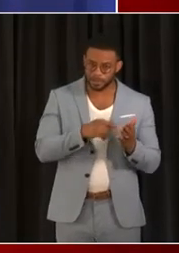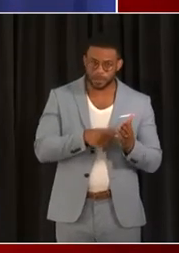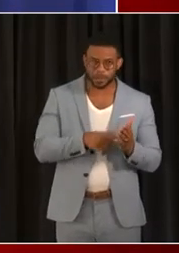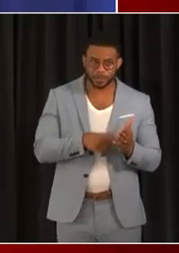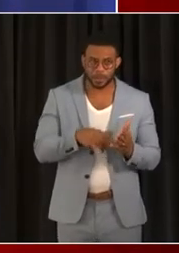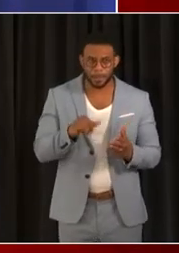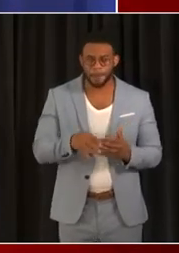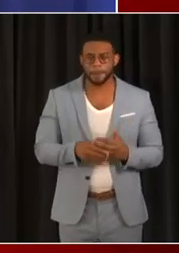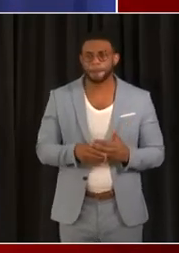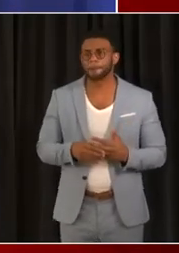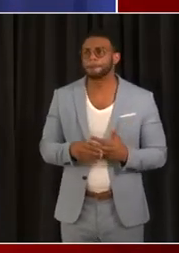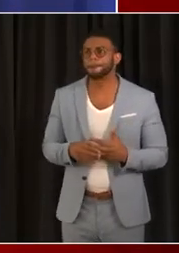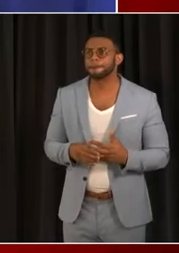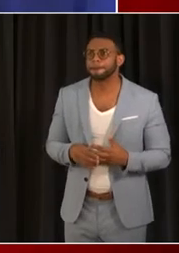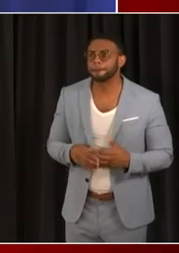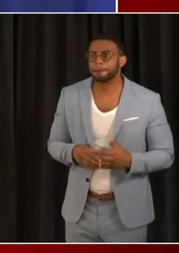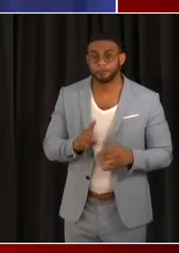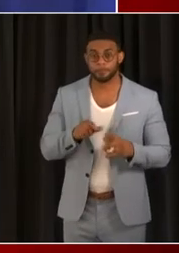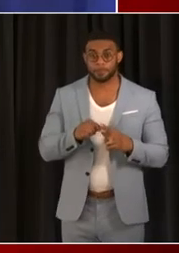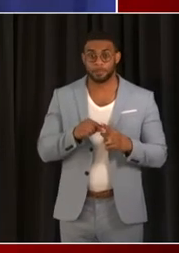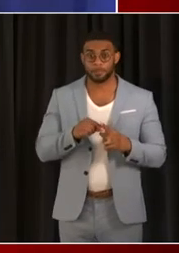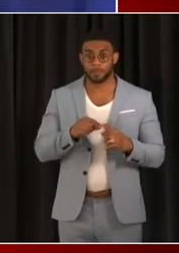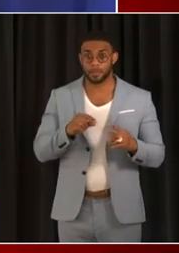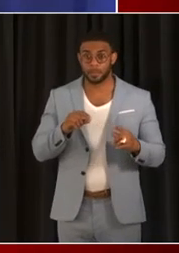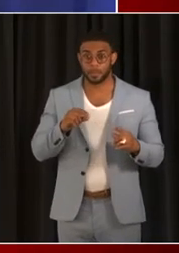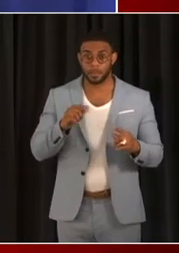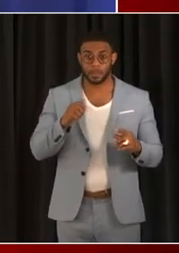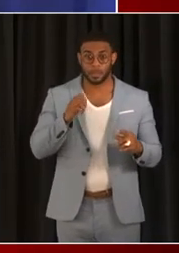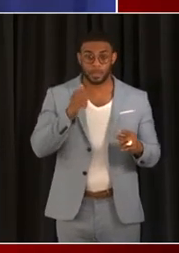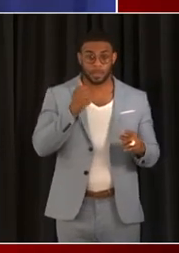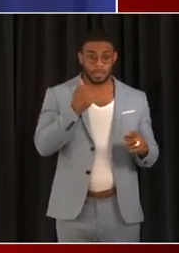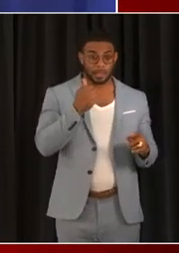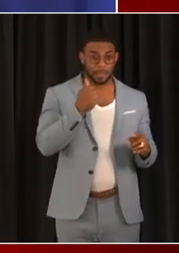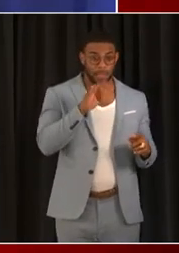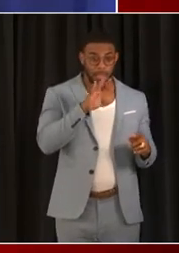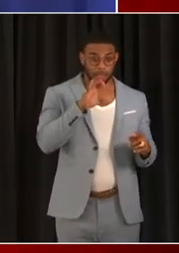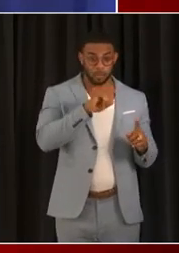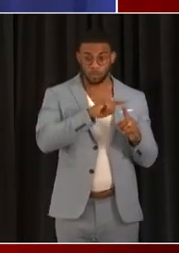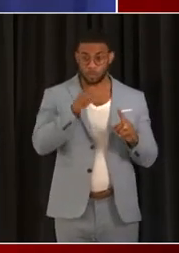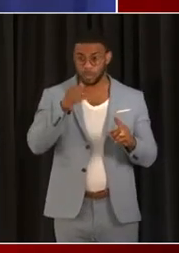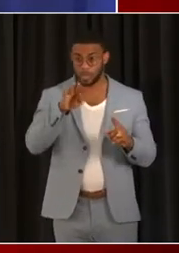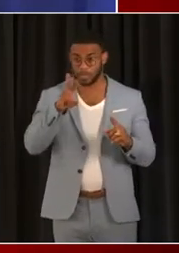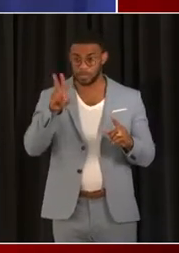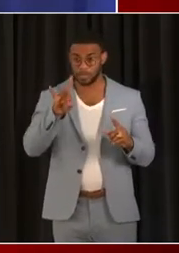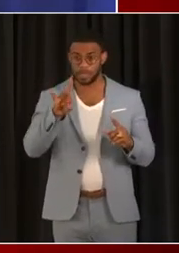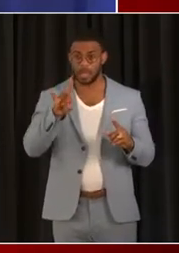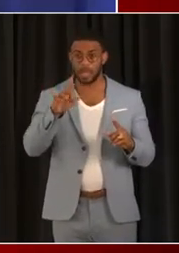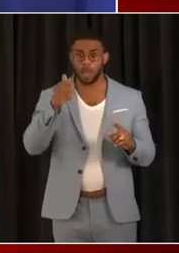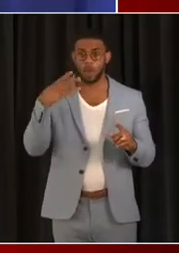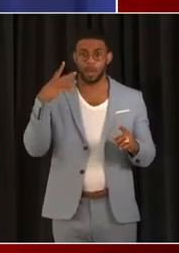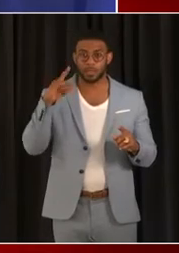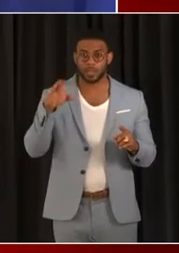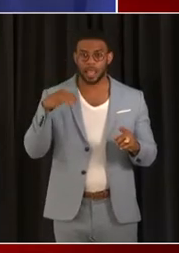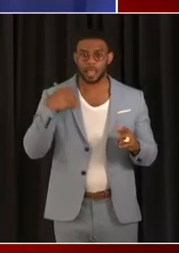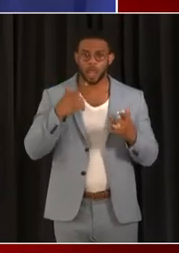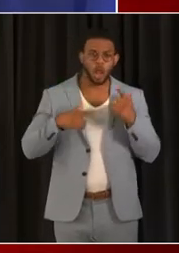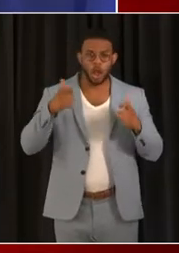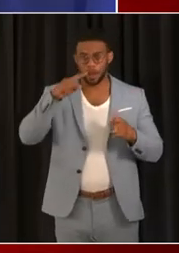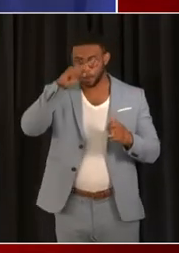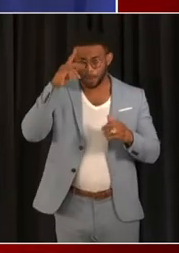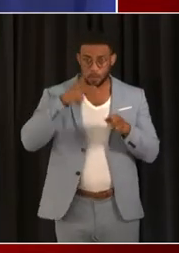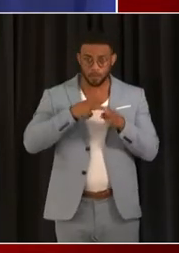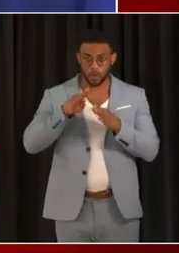piece that from the turn of the century to 1968, Washington, D.C. had the largest black